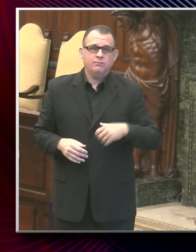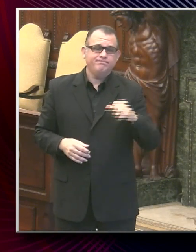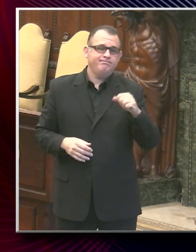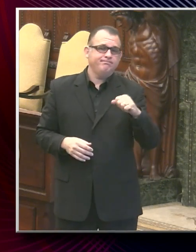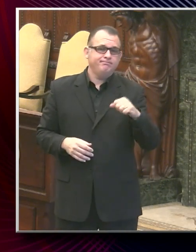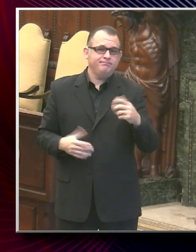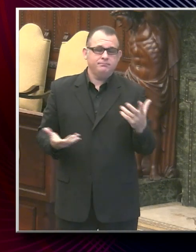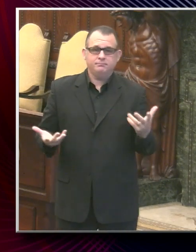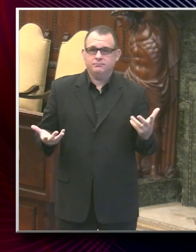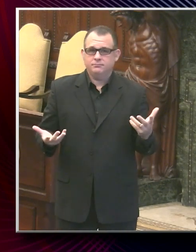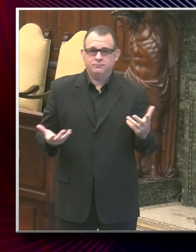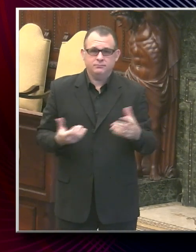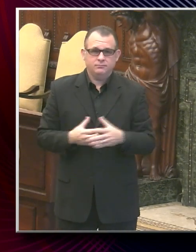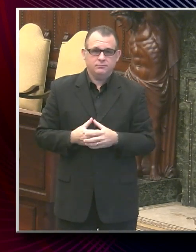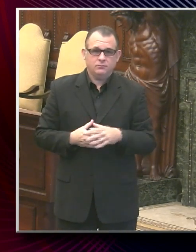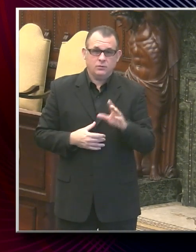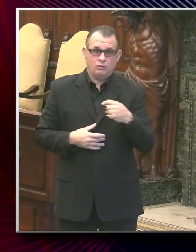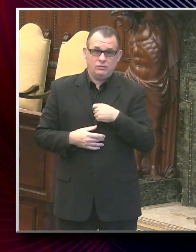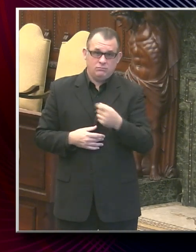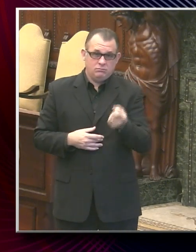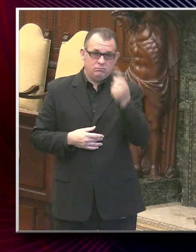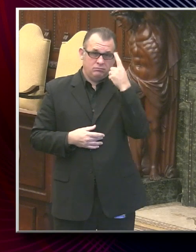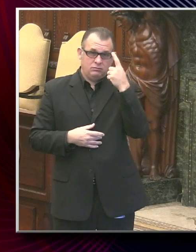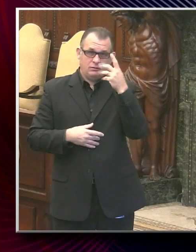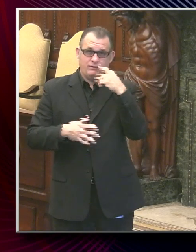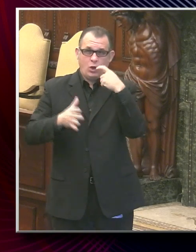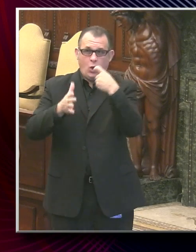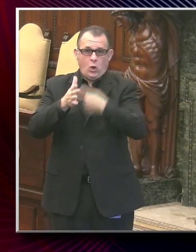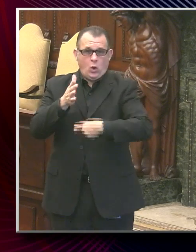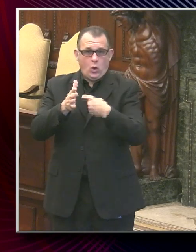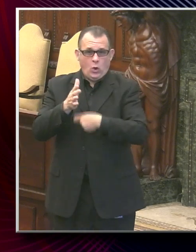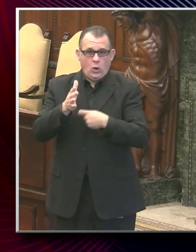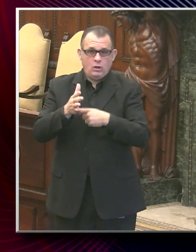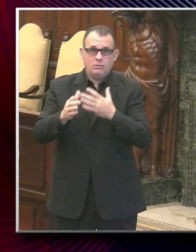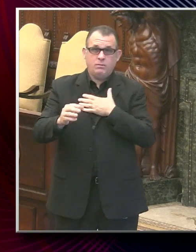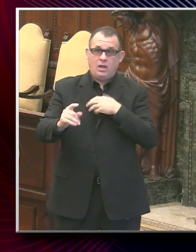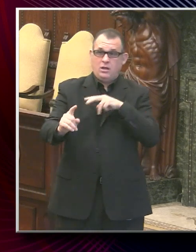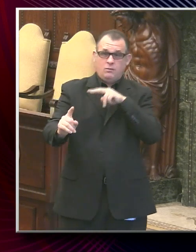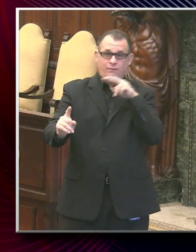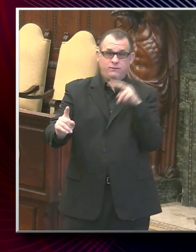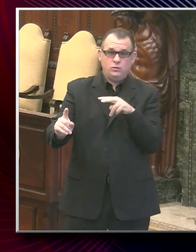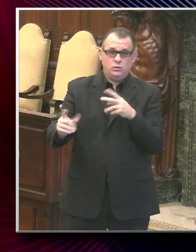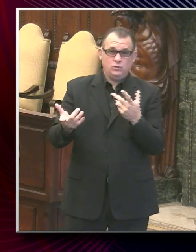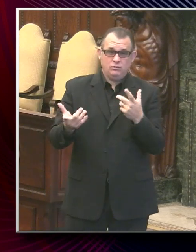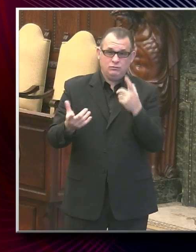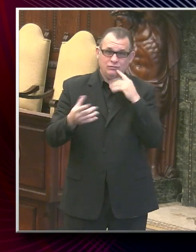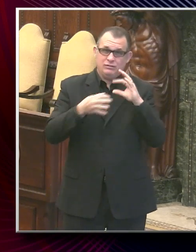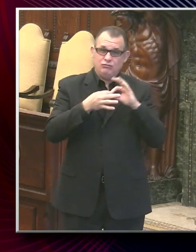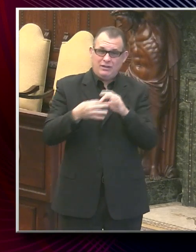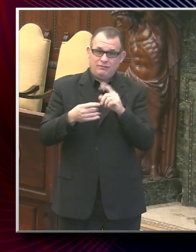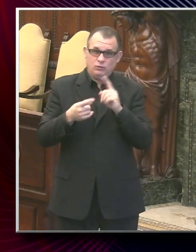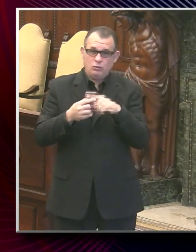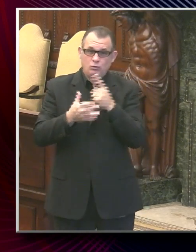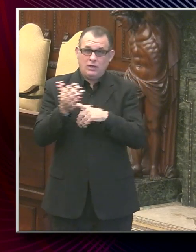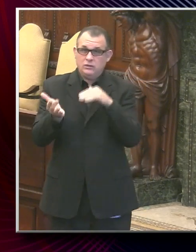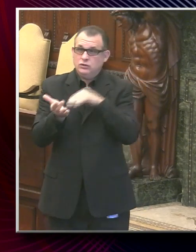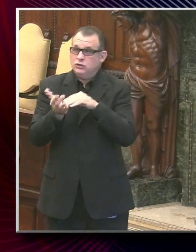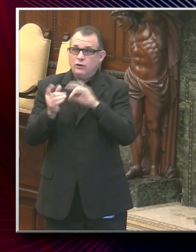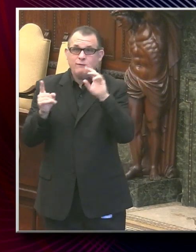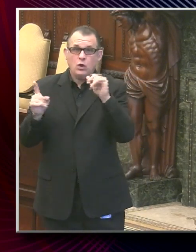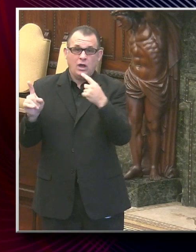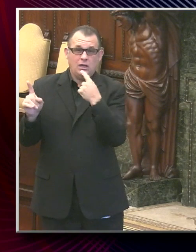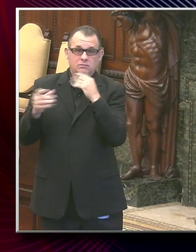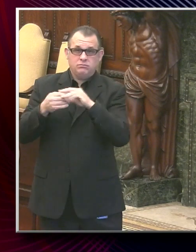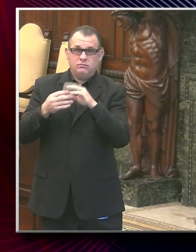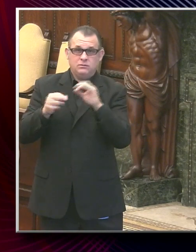lens of what it's going to cost. But from my perspective, it has to do with what Dr. Farley thinks is safe